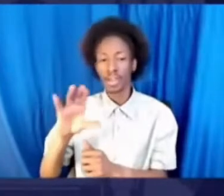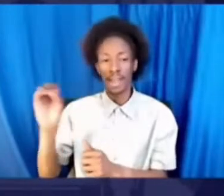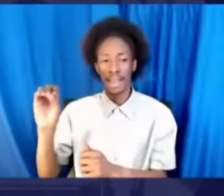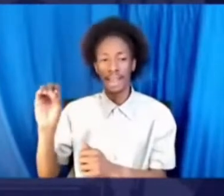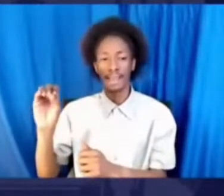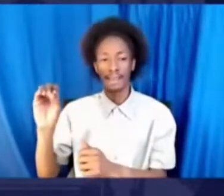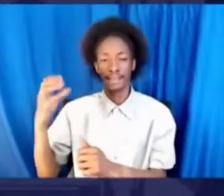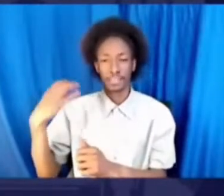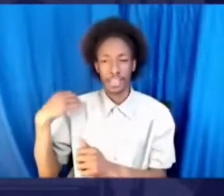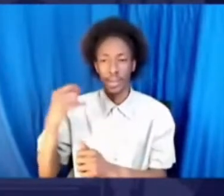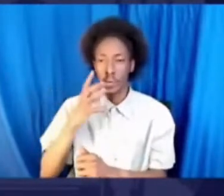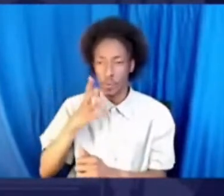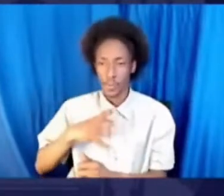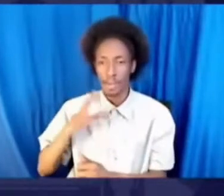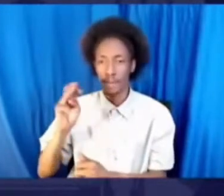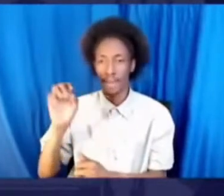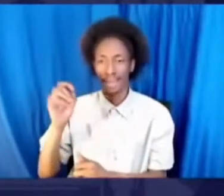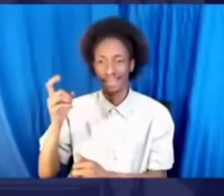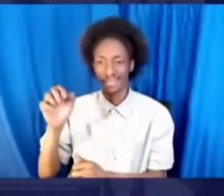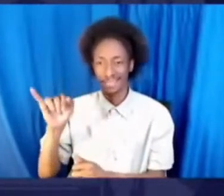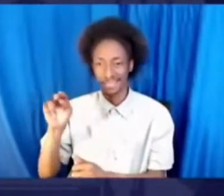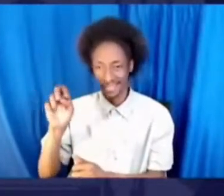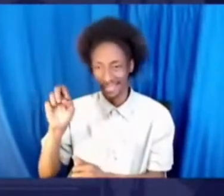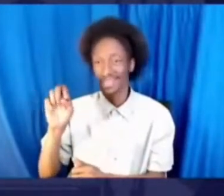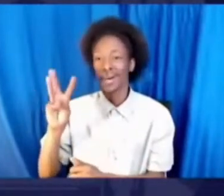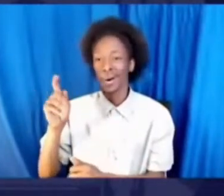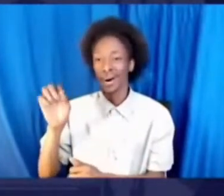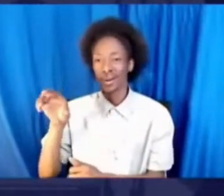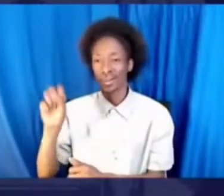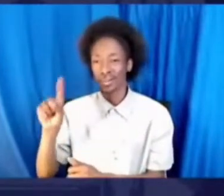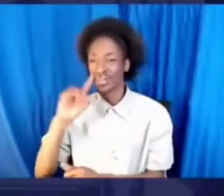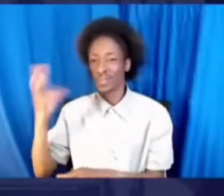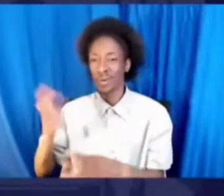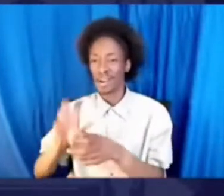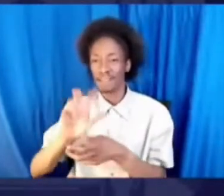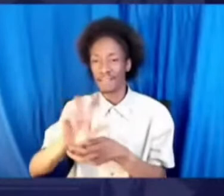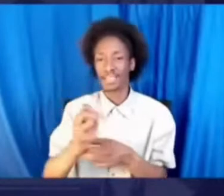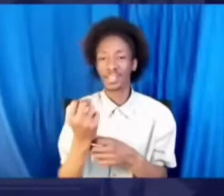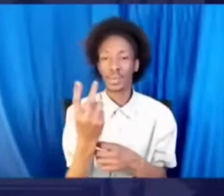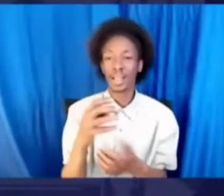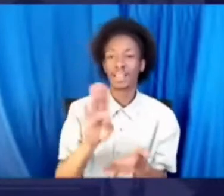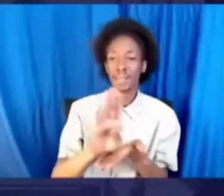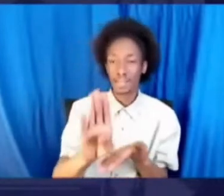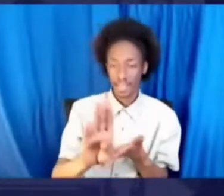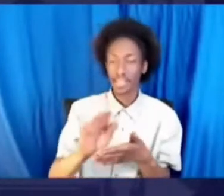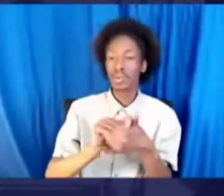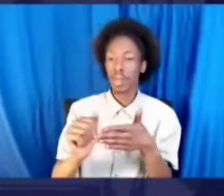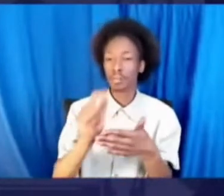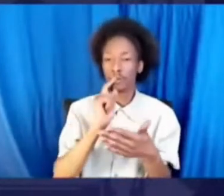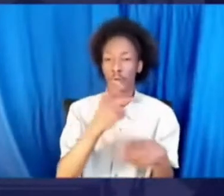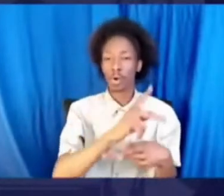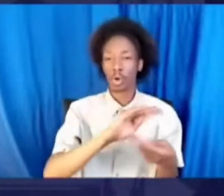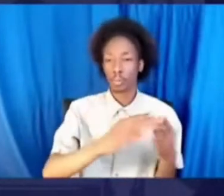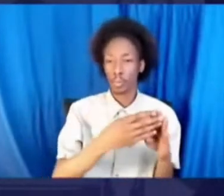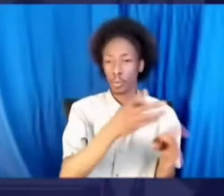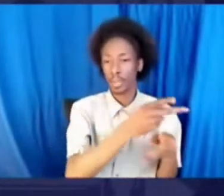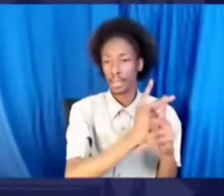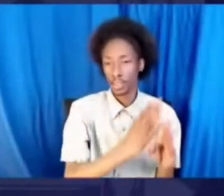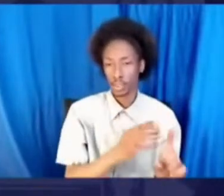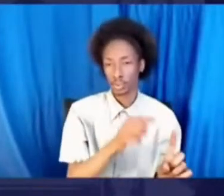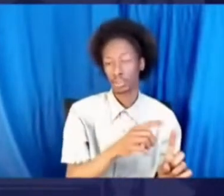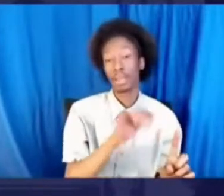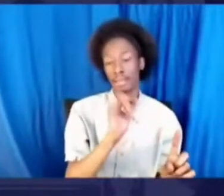Chairwoman, Maxine Waters, to invest $12 billion in community lenders, which of course are